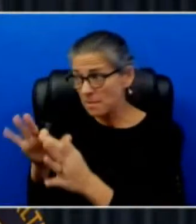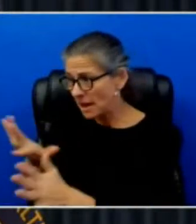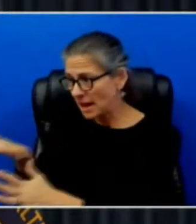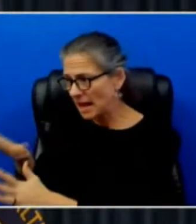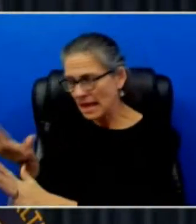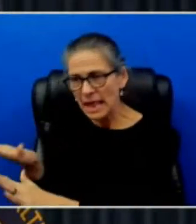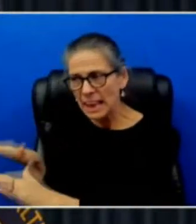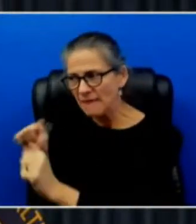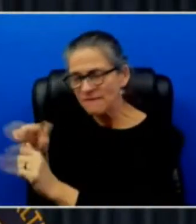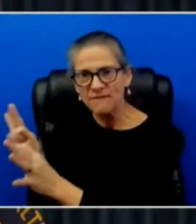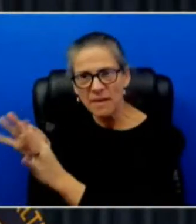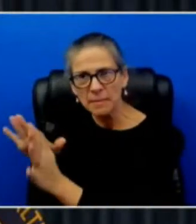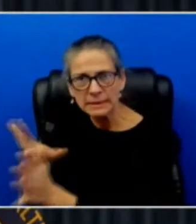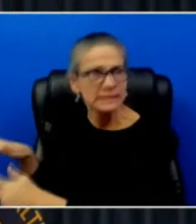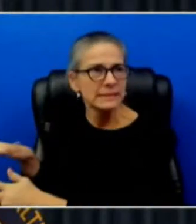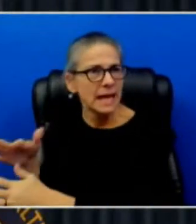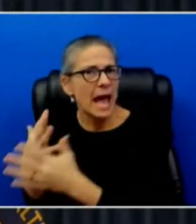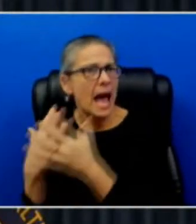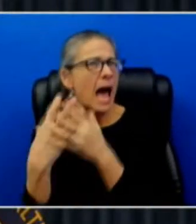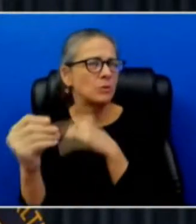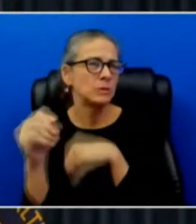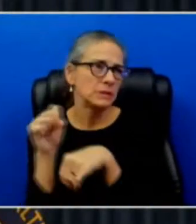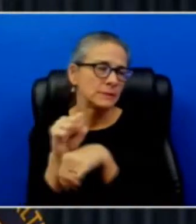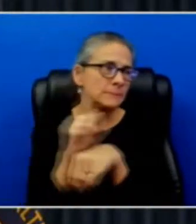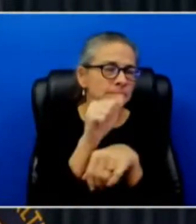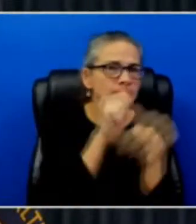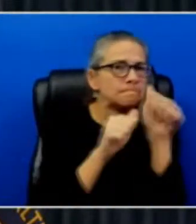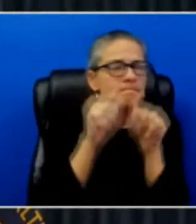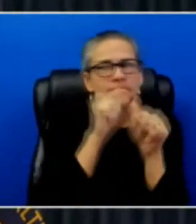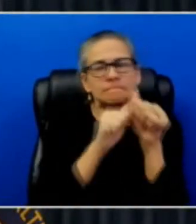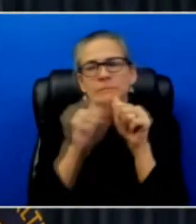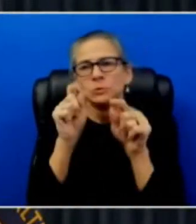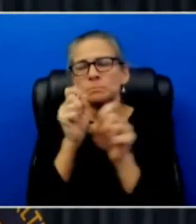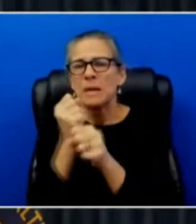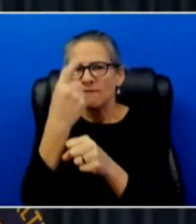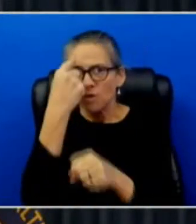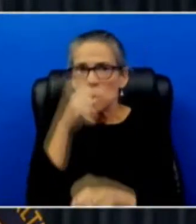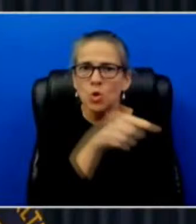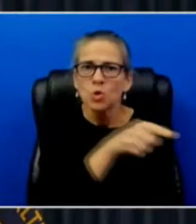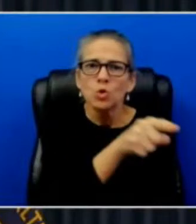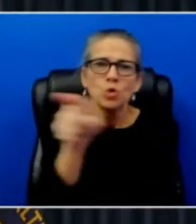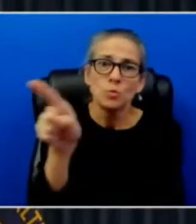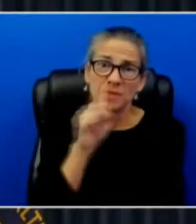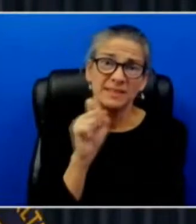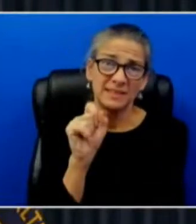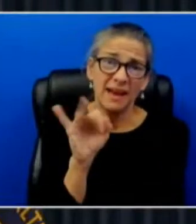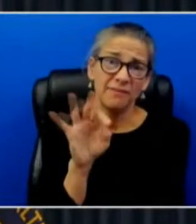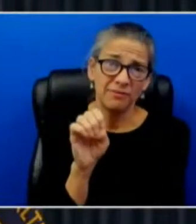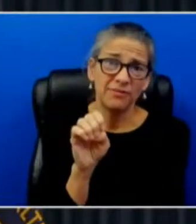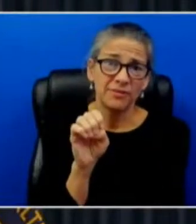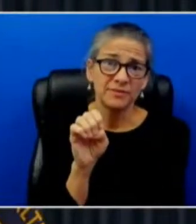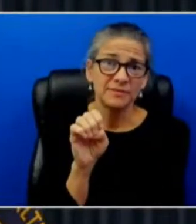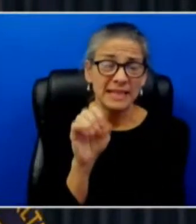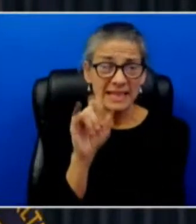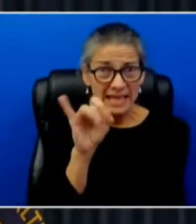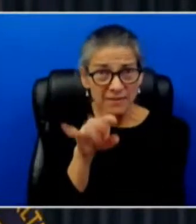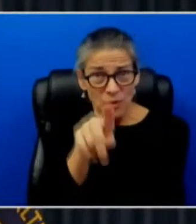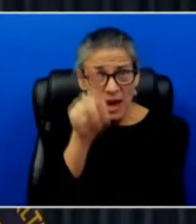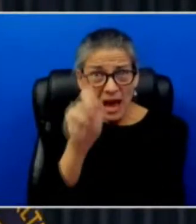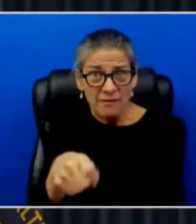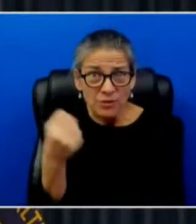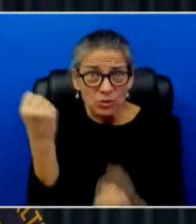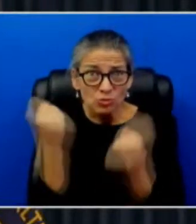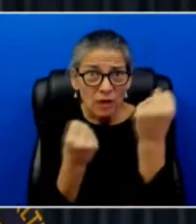staying inside makes them safer. If you have to be on the roadways, please go slow, because their safety is in your